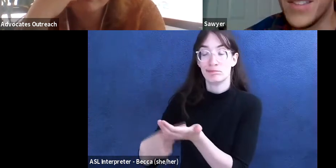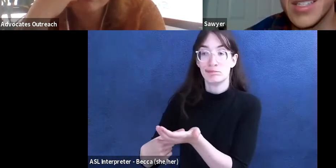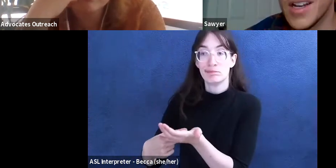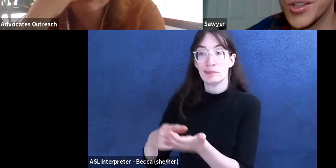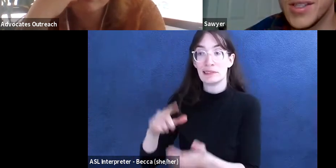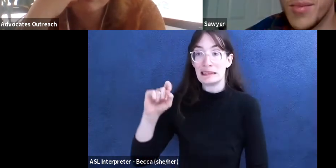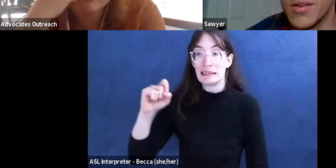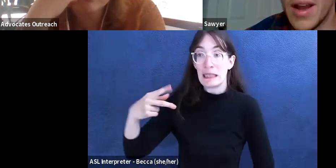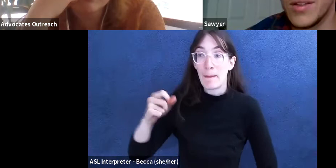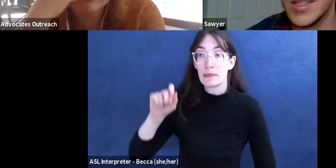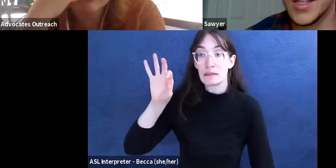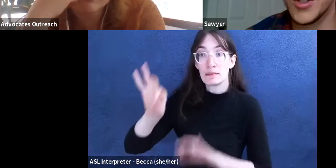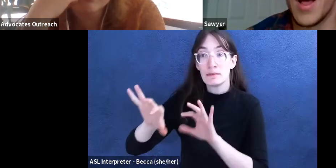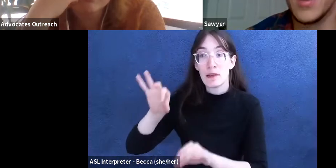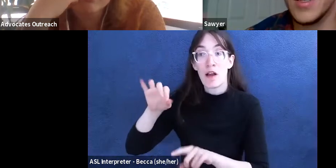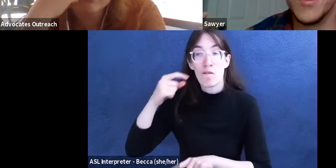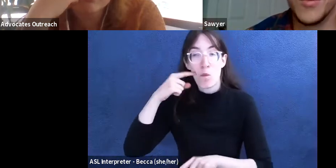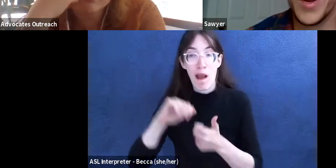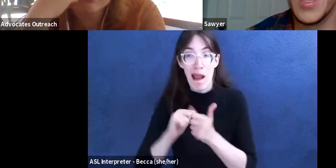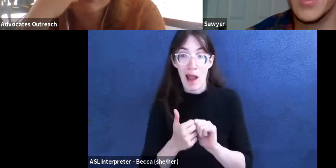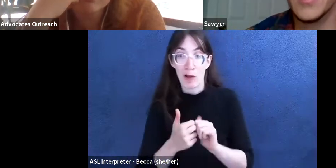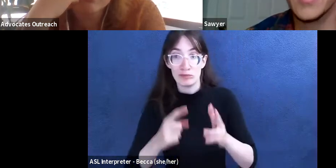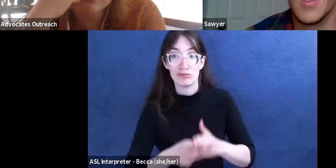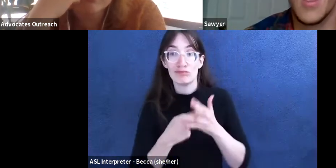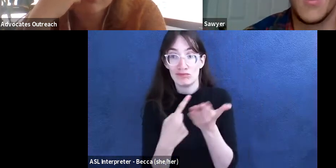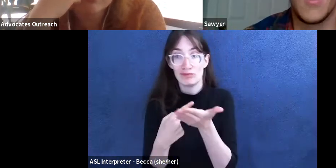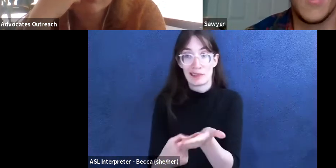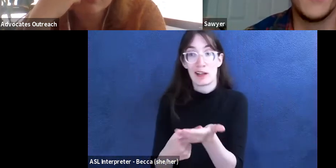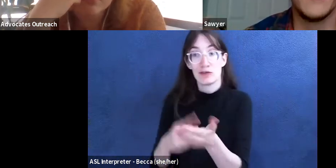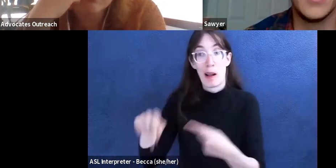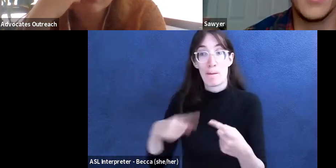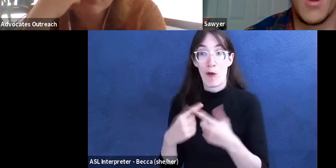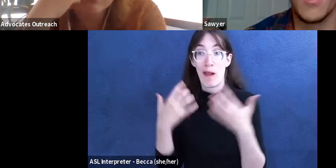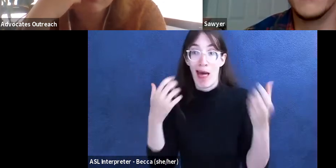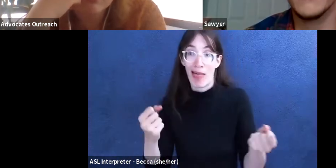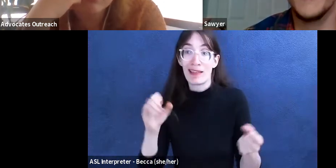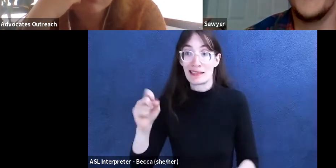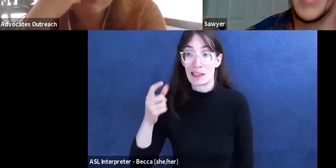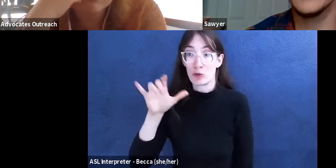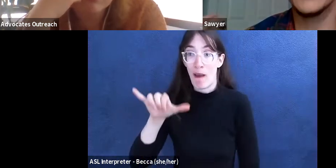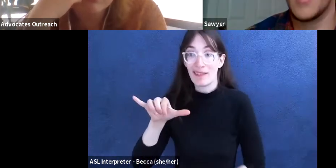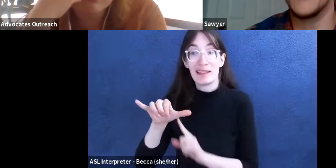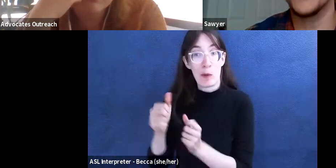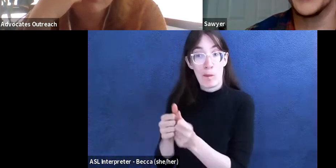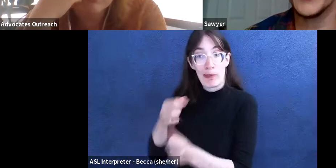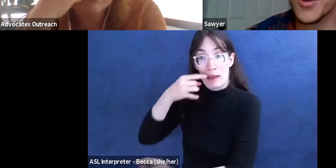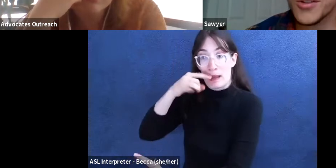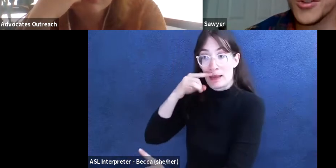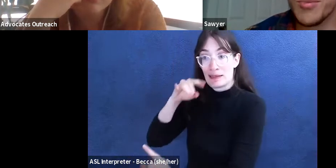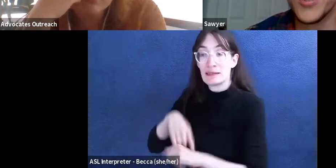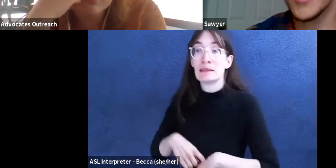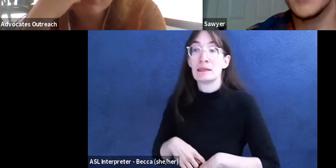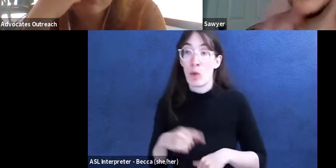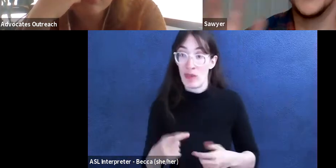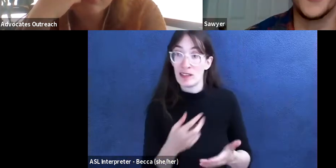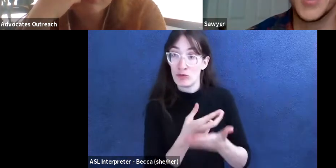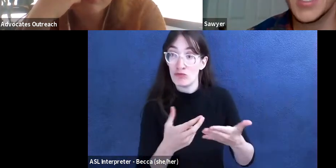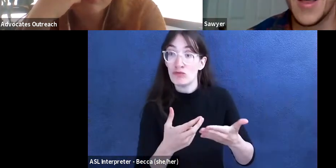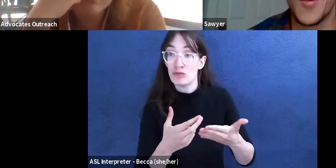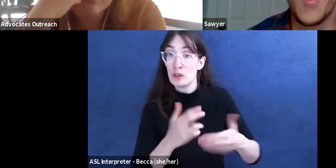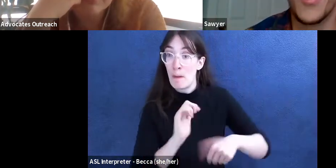kissing on TV, or making some kind of reference to sexuality, if you get kind